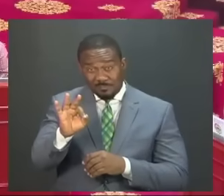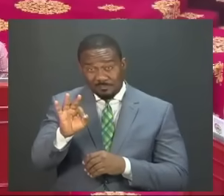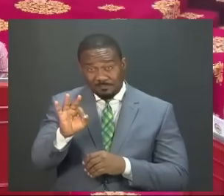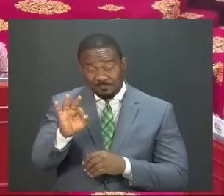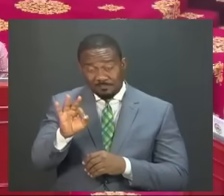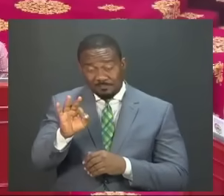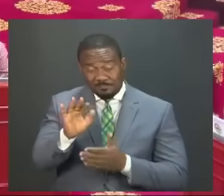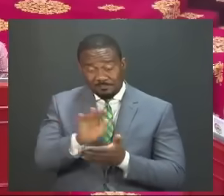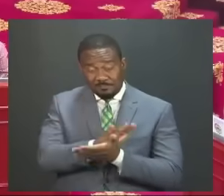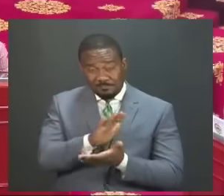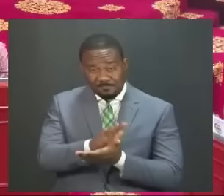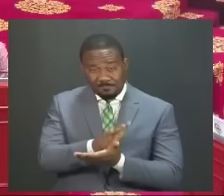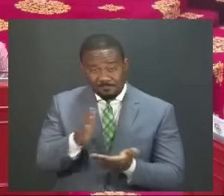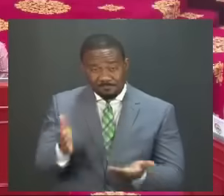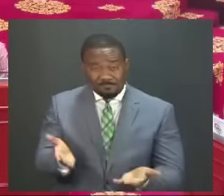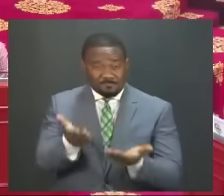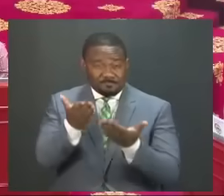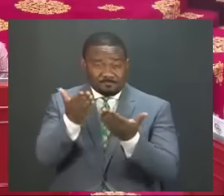presentation